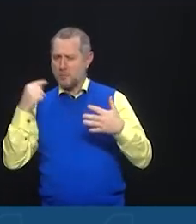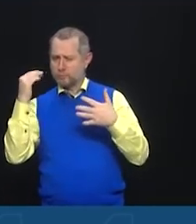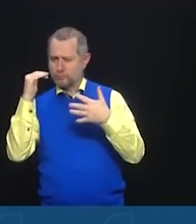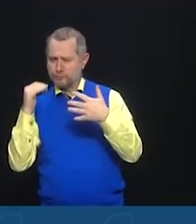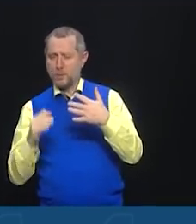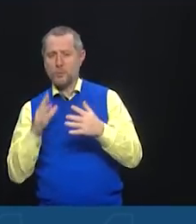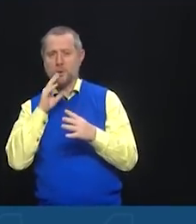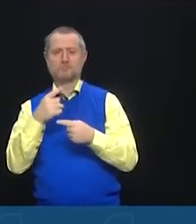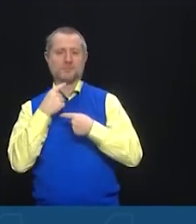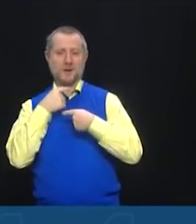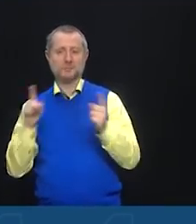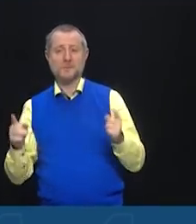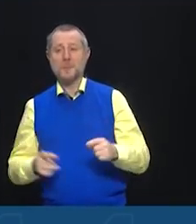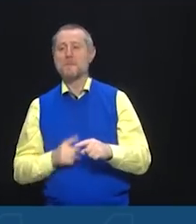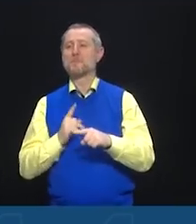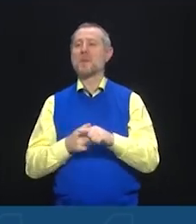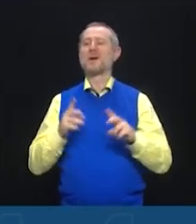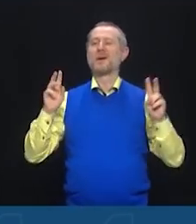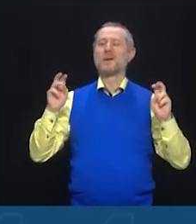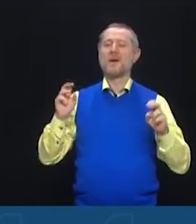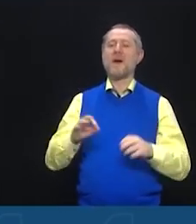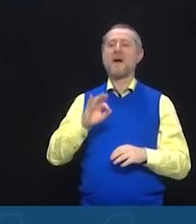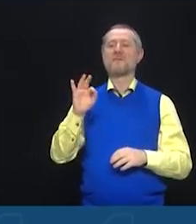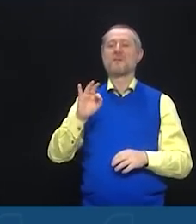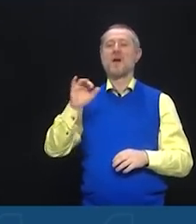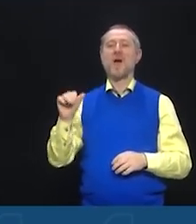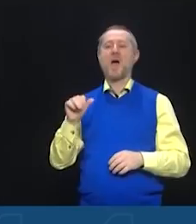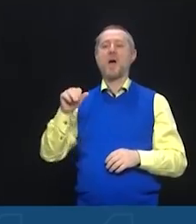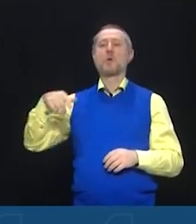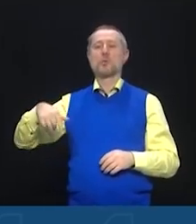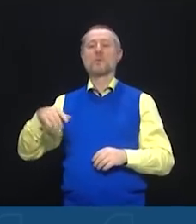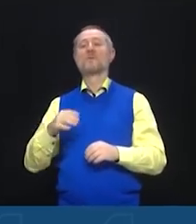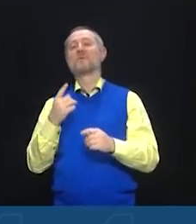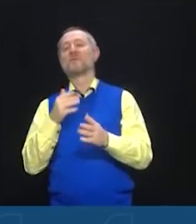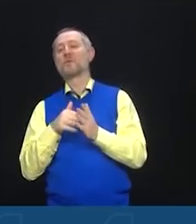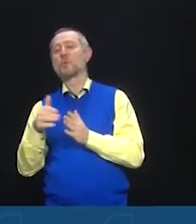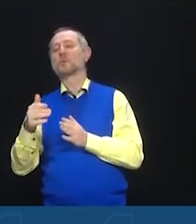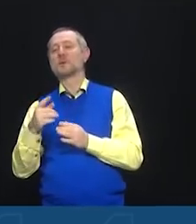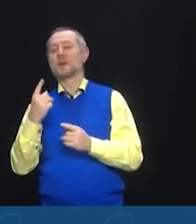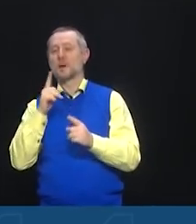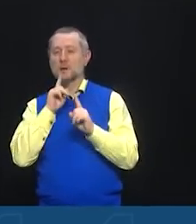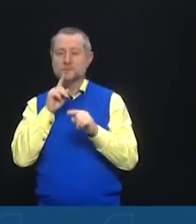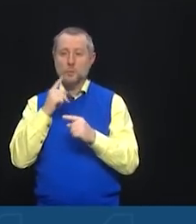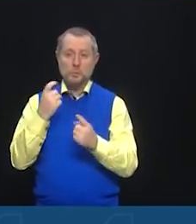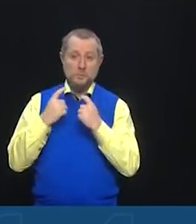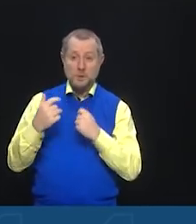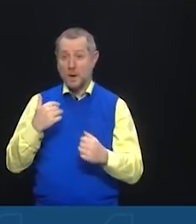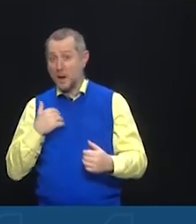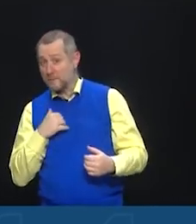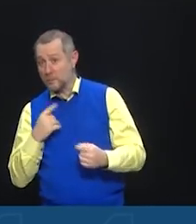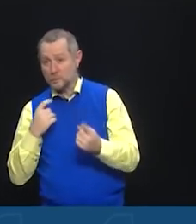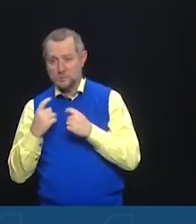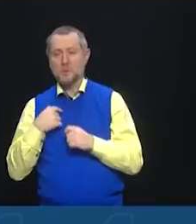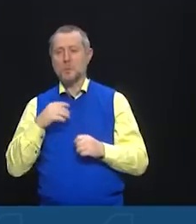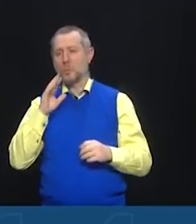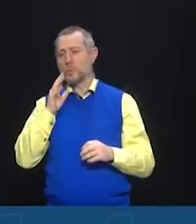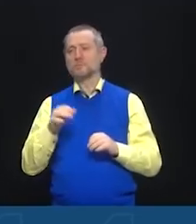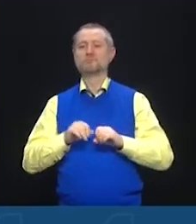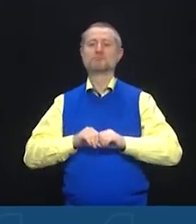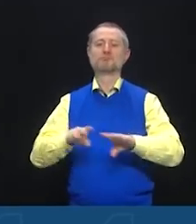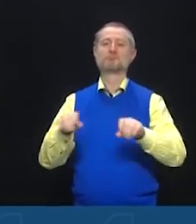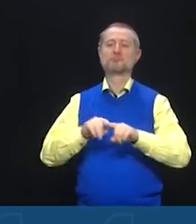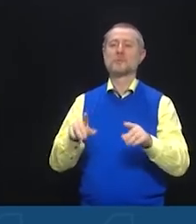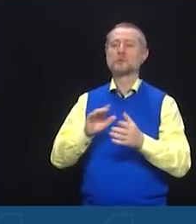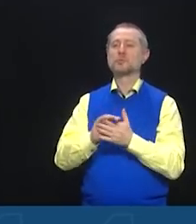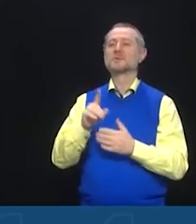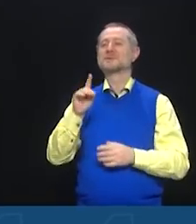together frequently asked questions, so we can have an opportunity to hear what those questions are in real time, but then to provide to school districts and to parents